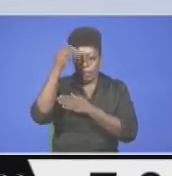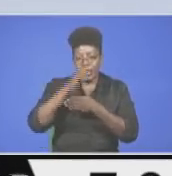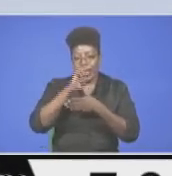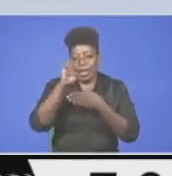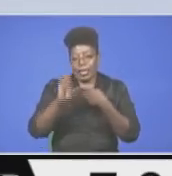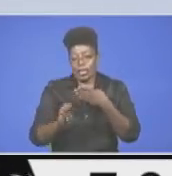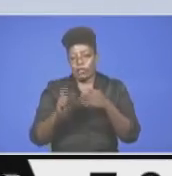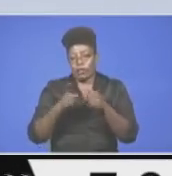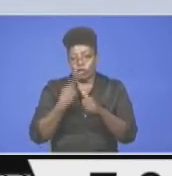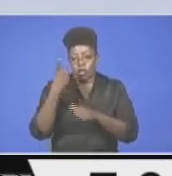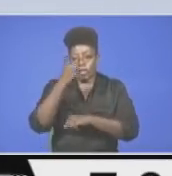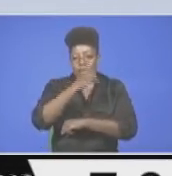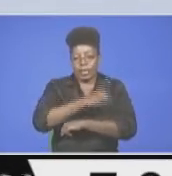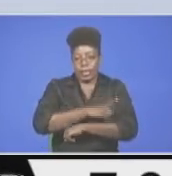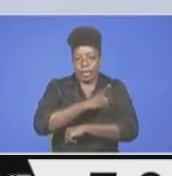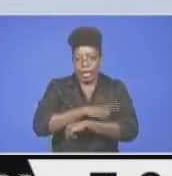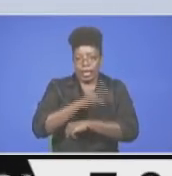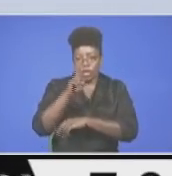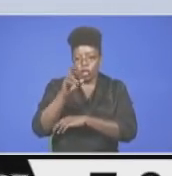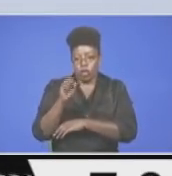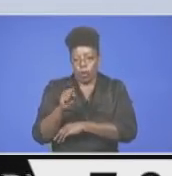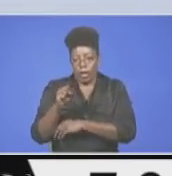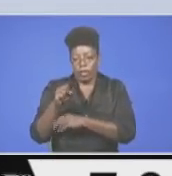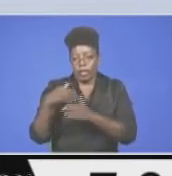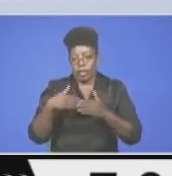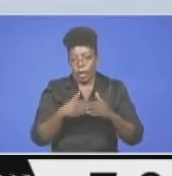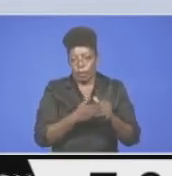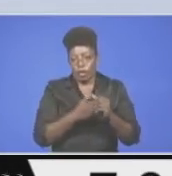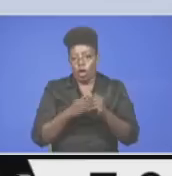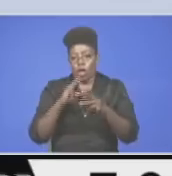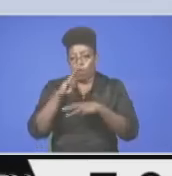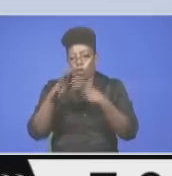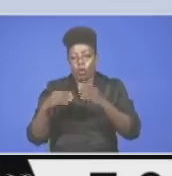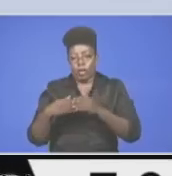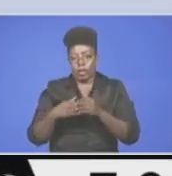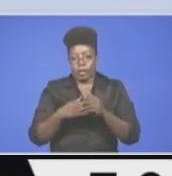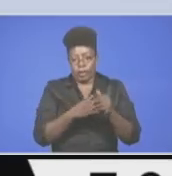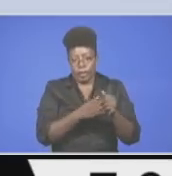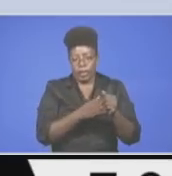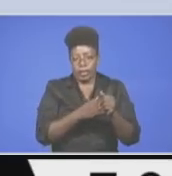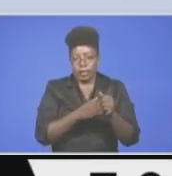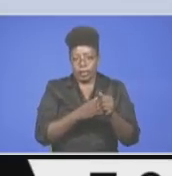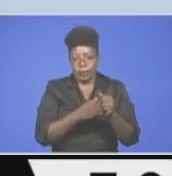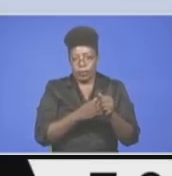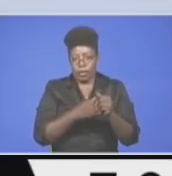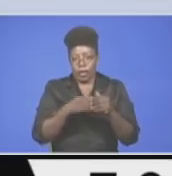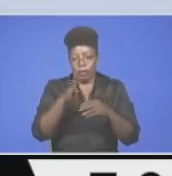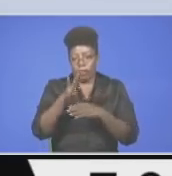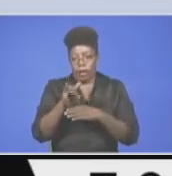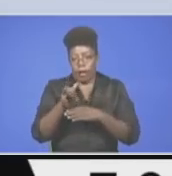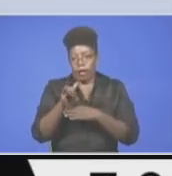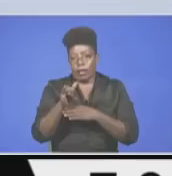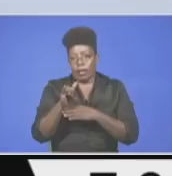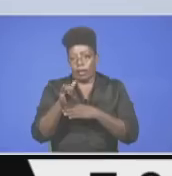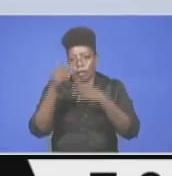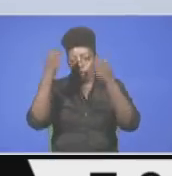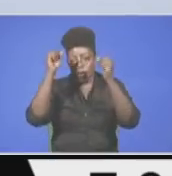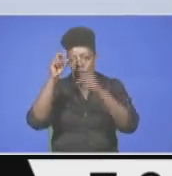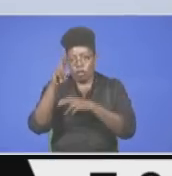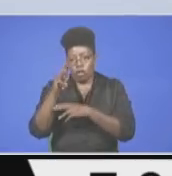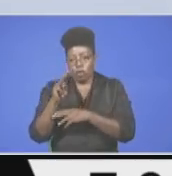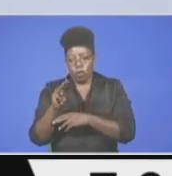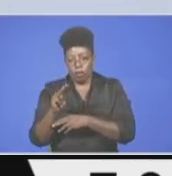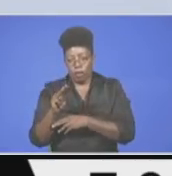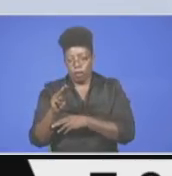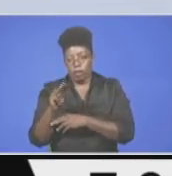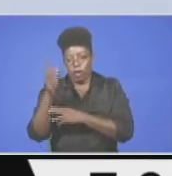United Nations, accompanying several world leaders to a reception hosted by President of the United States, Donald Trump. Reporting from New